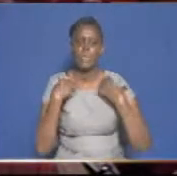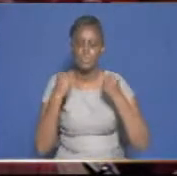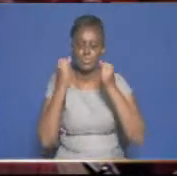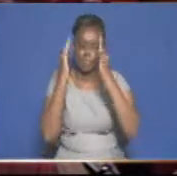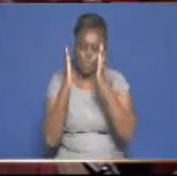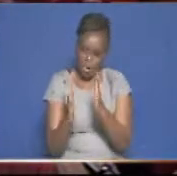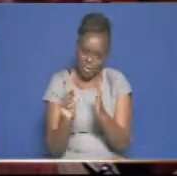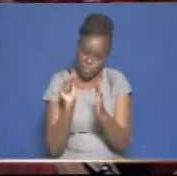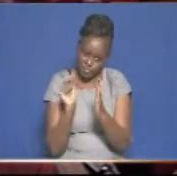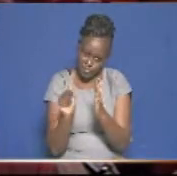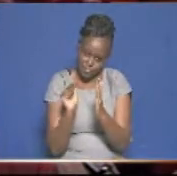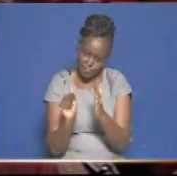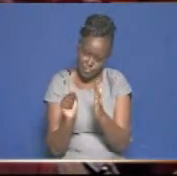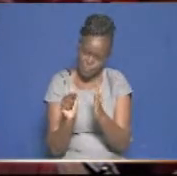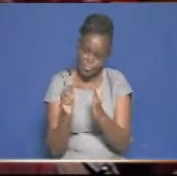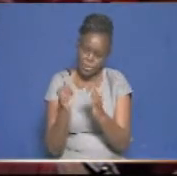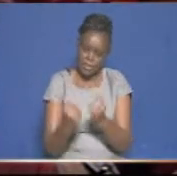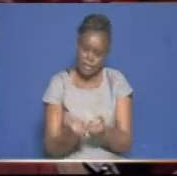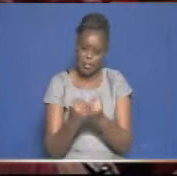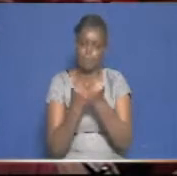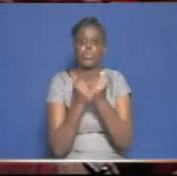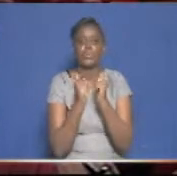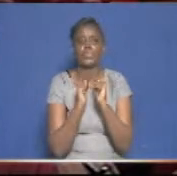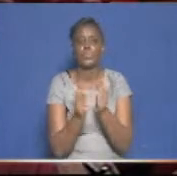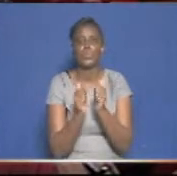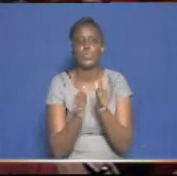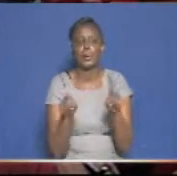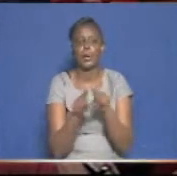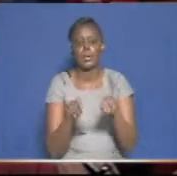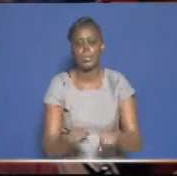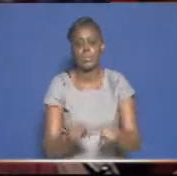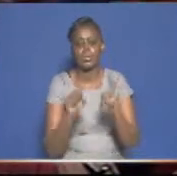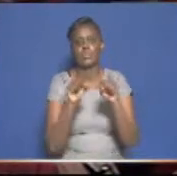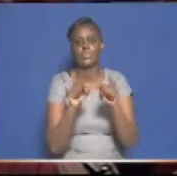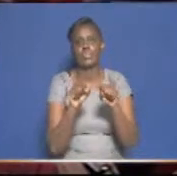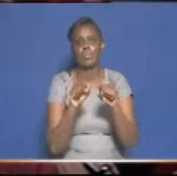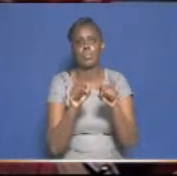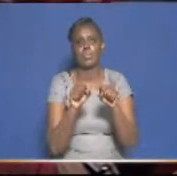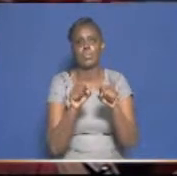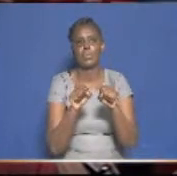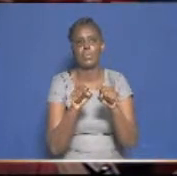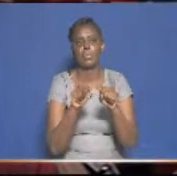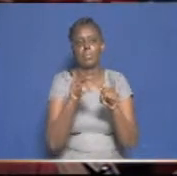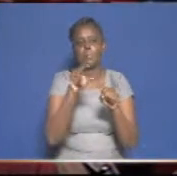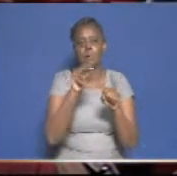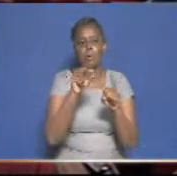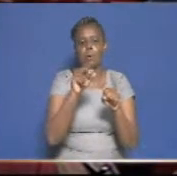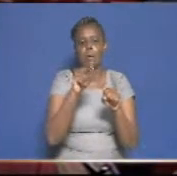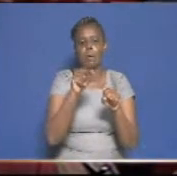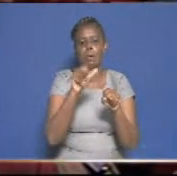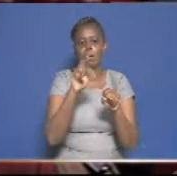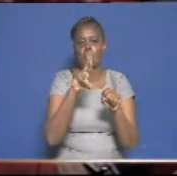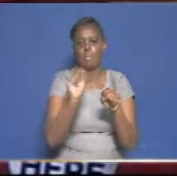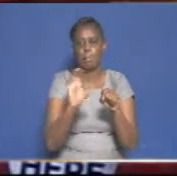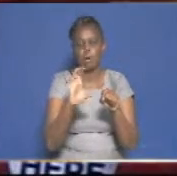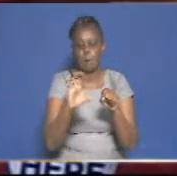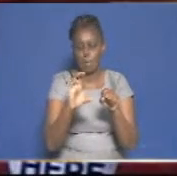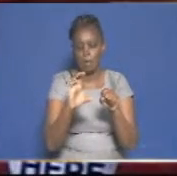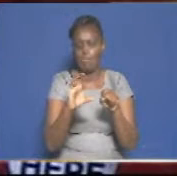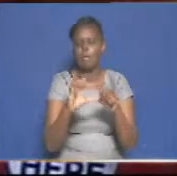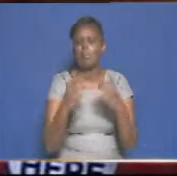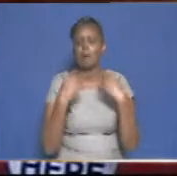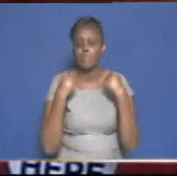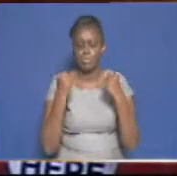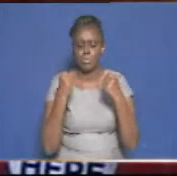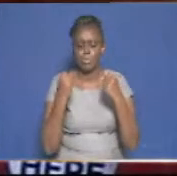person and a great support. But as the chairman of APNAC, he was one of our strongest fighters for